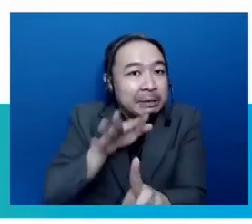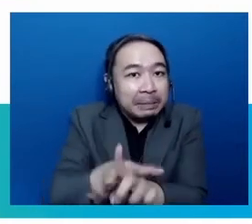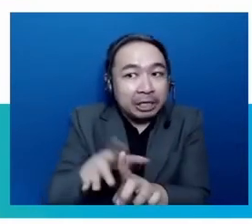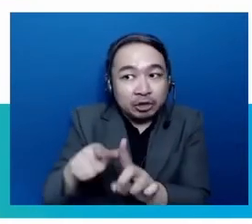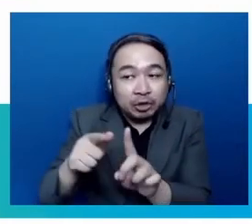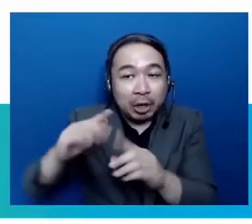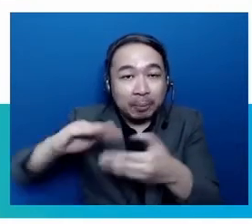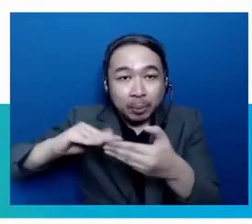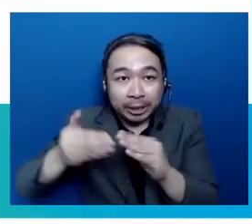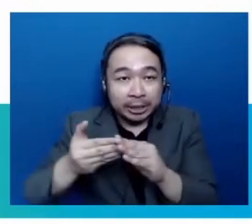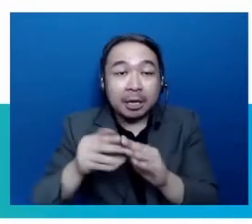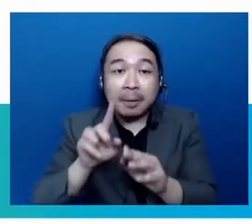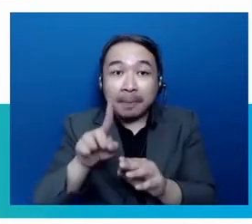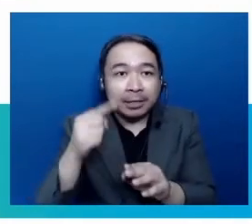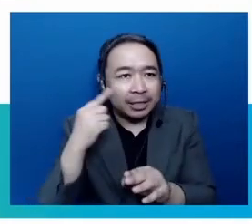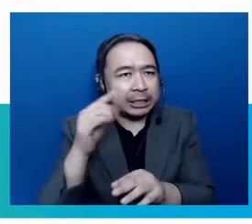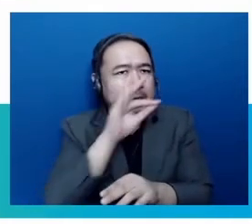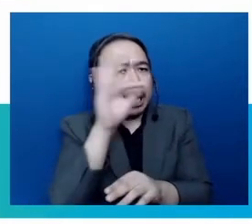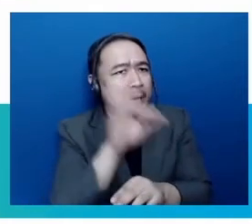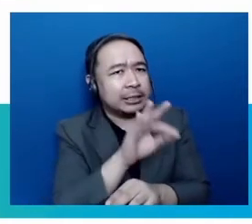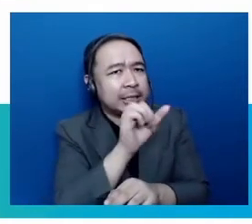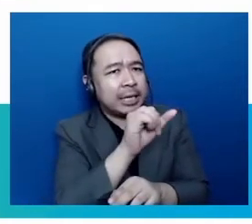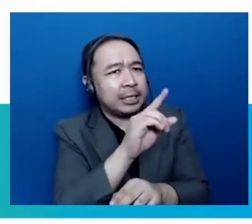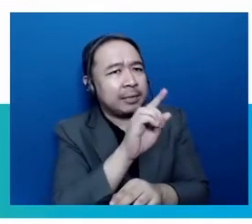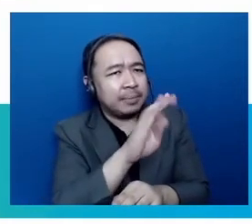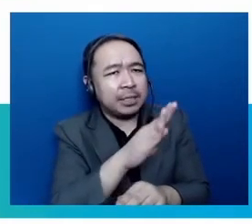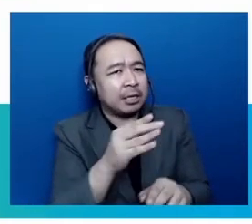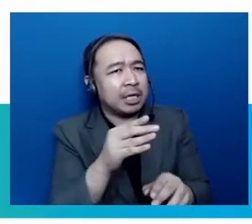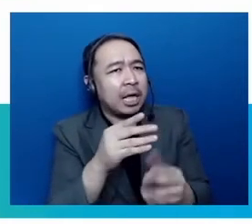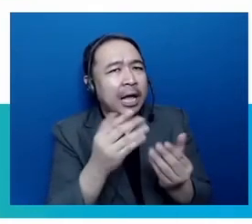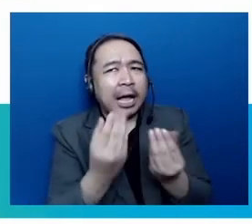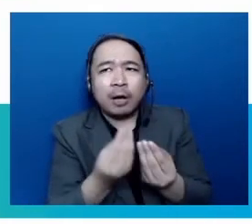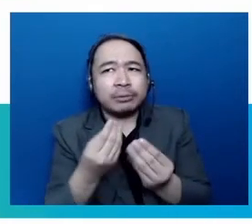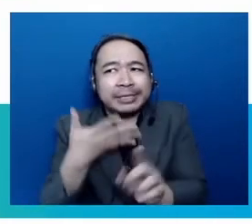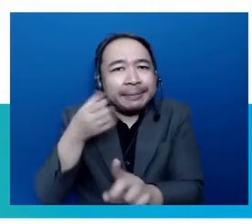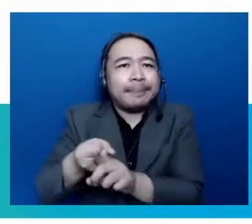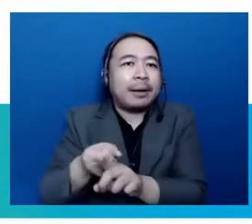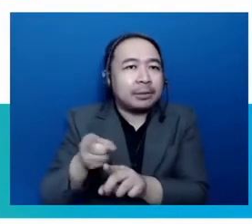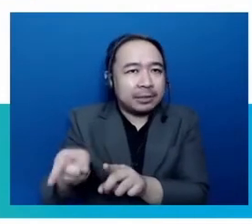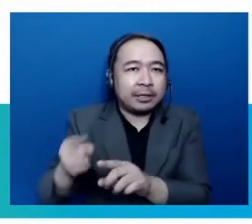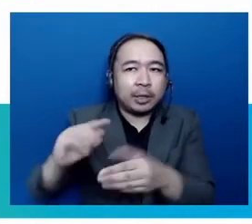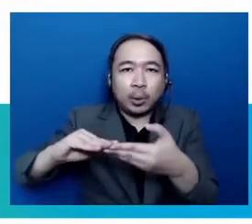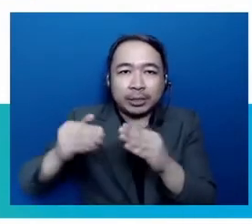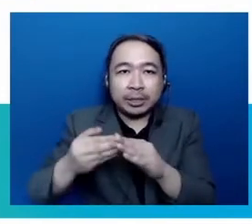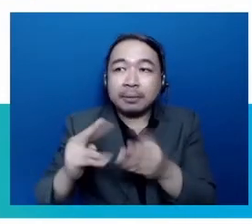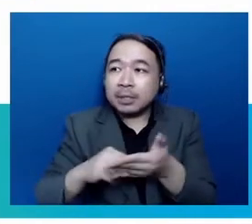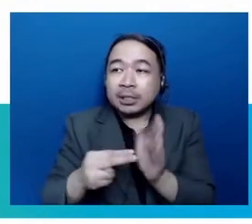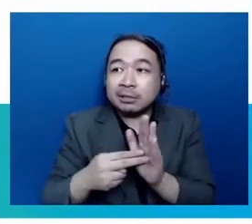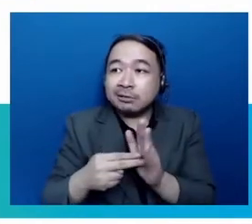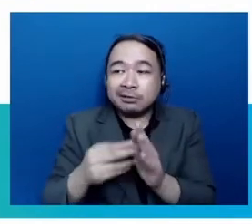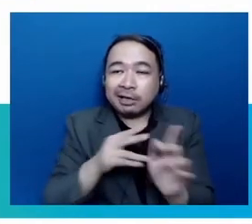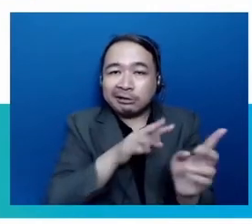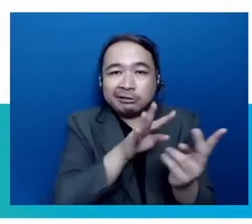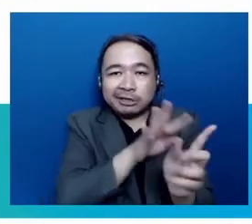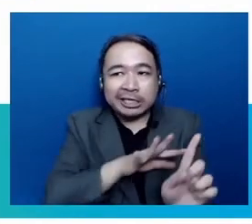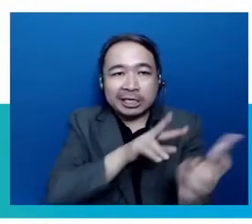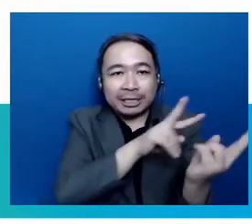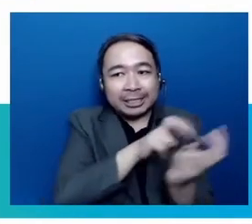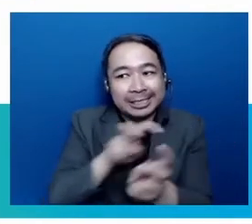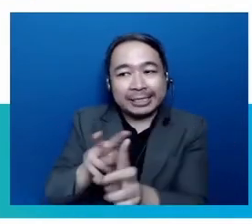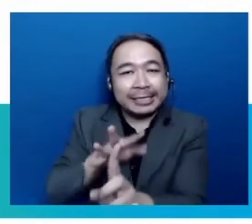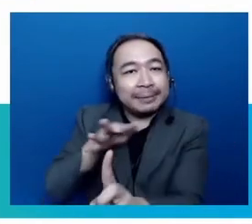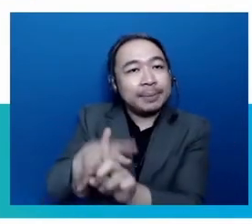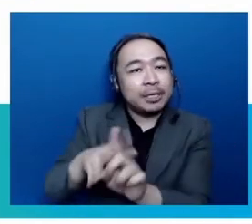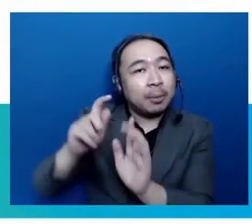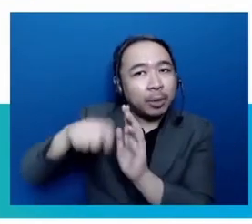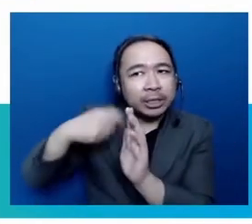meaningful for them? You know, when it comes to implementation, it's including the voices of the people in the design and making